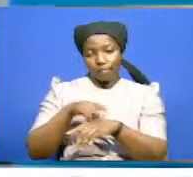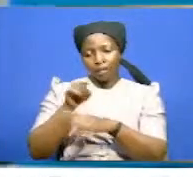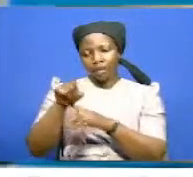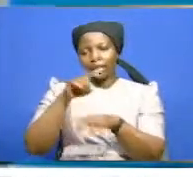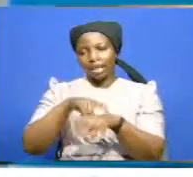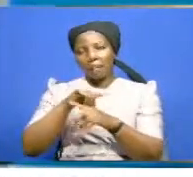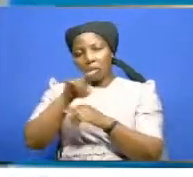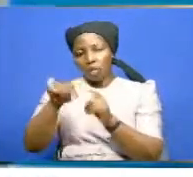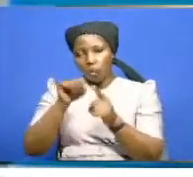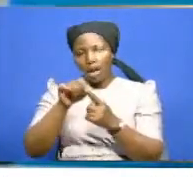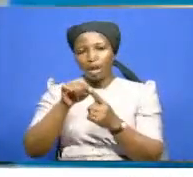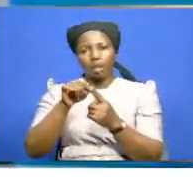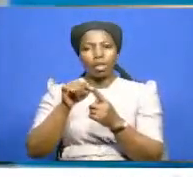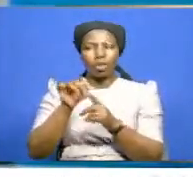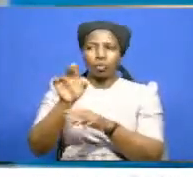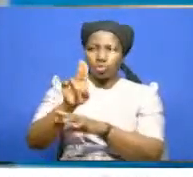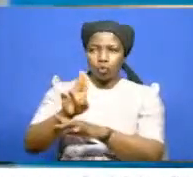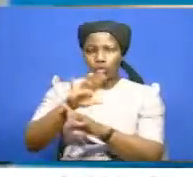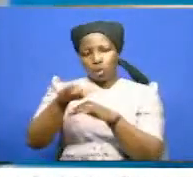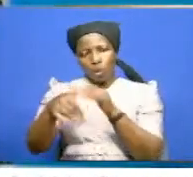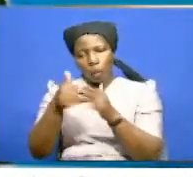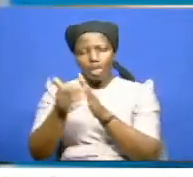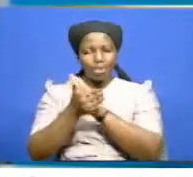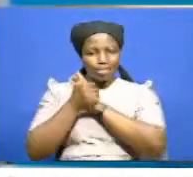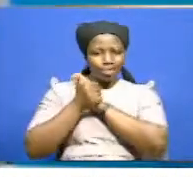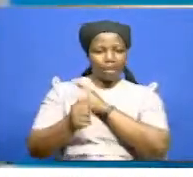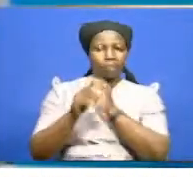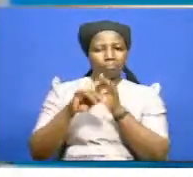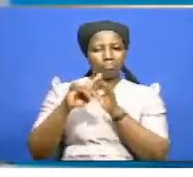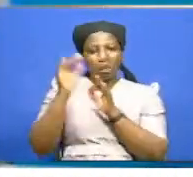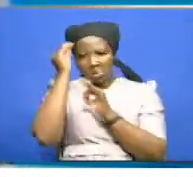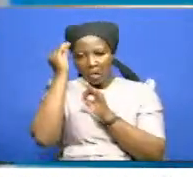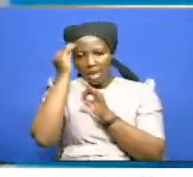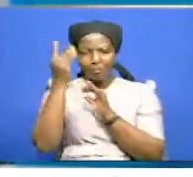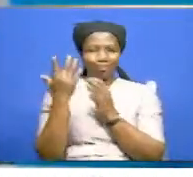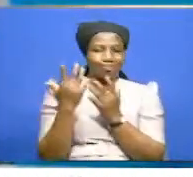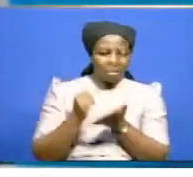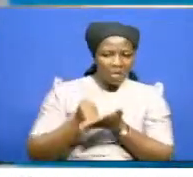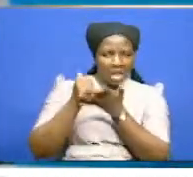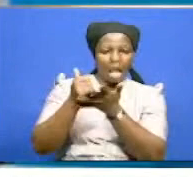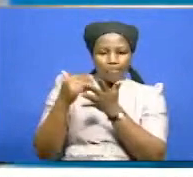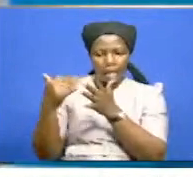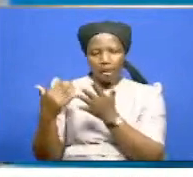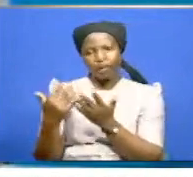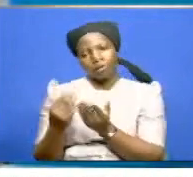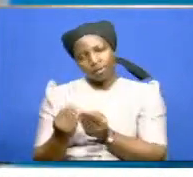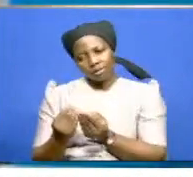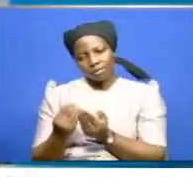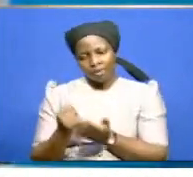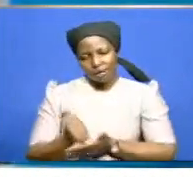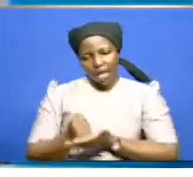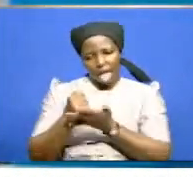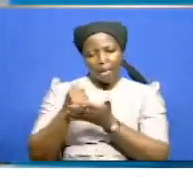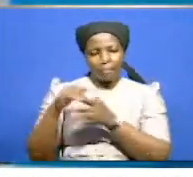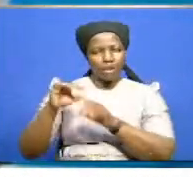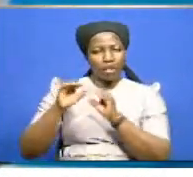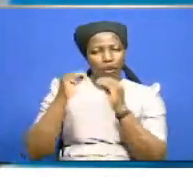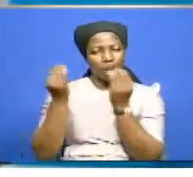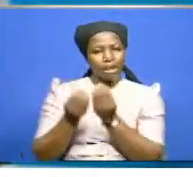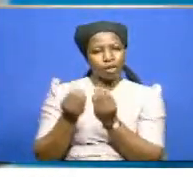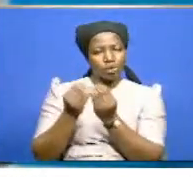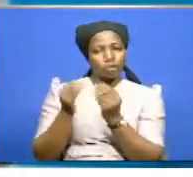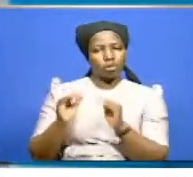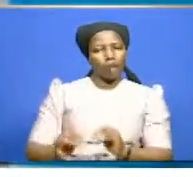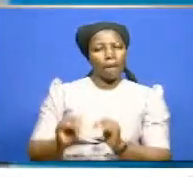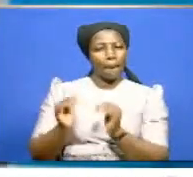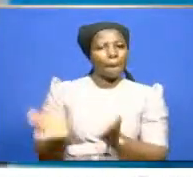all the skills, the knowledge, the expertise that you know to help navigate the organization to great heights and